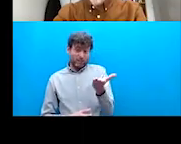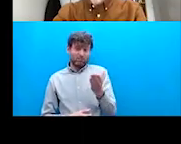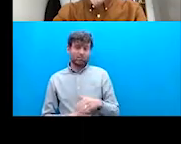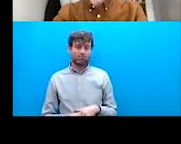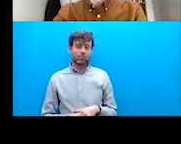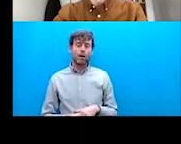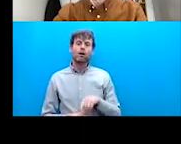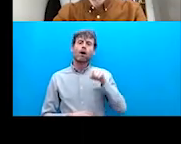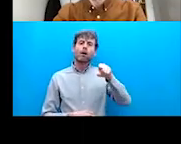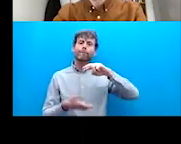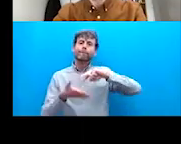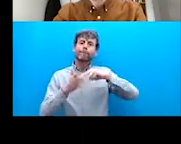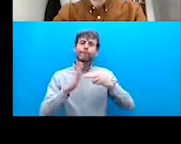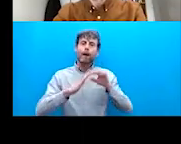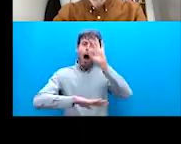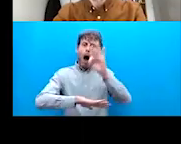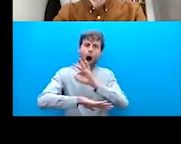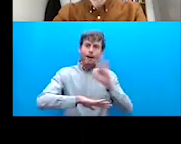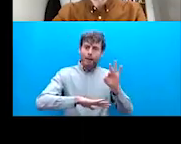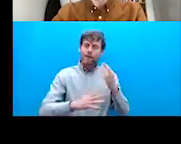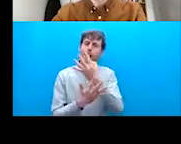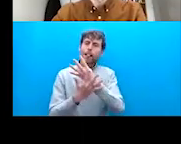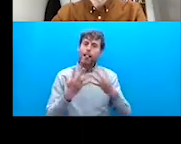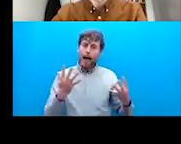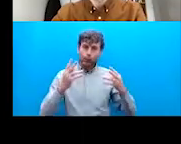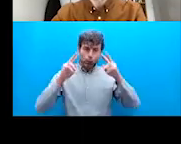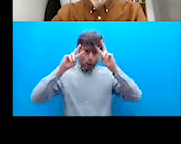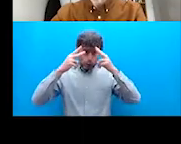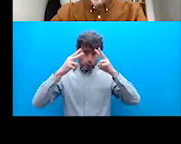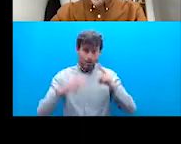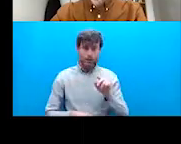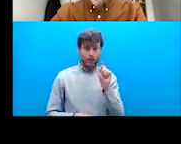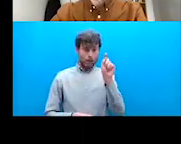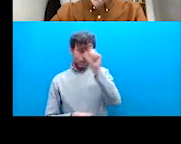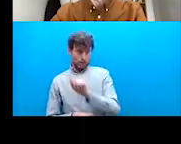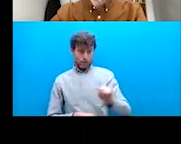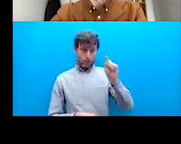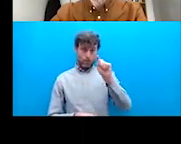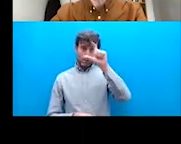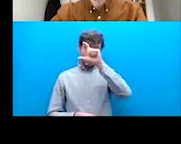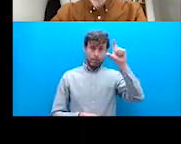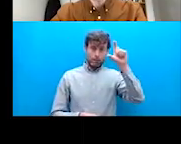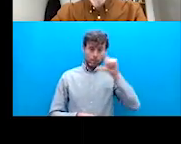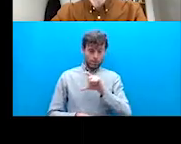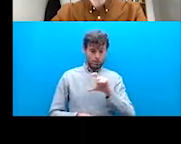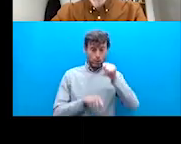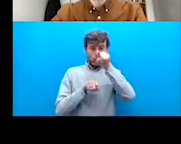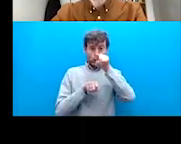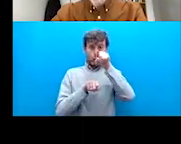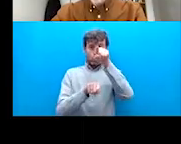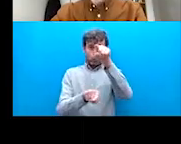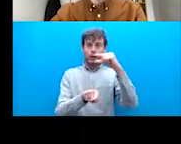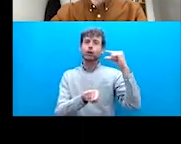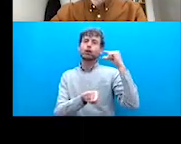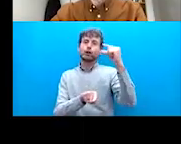architecture for language processing that comprises two parallel streams, what I call a grammar stream, or G